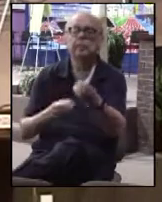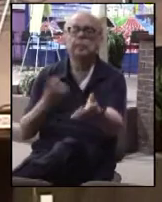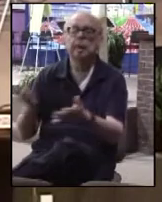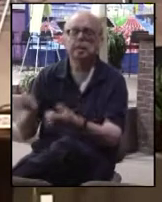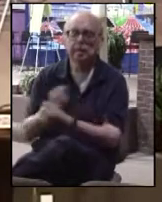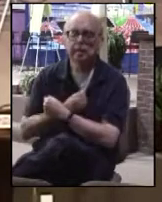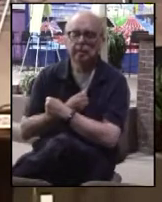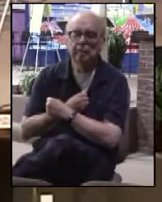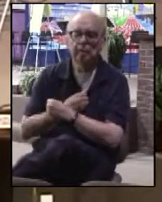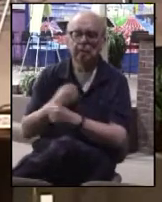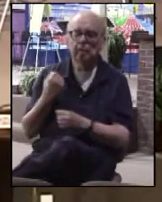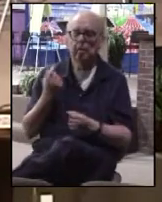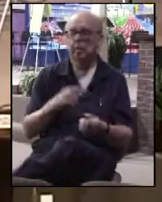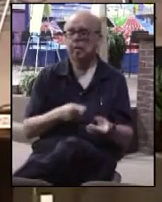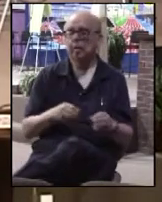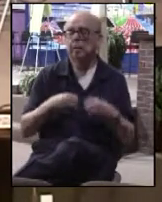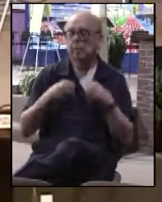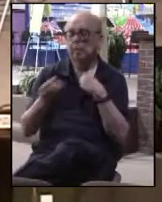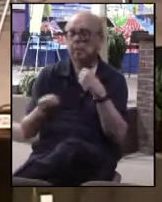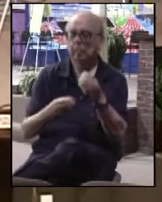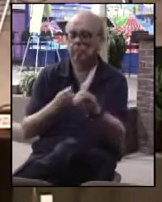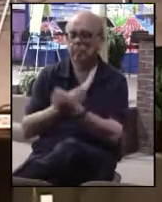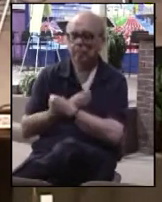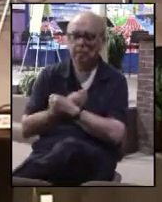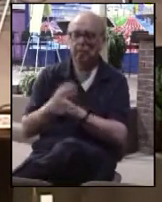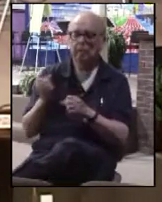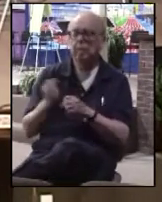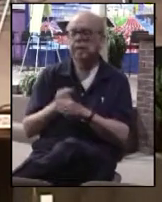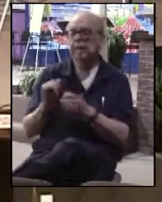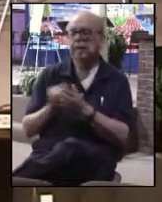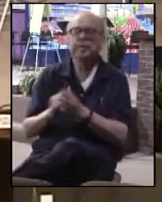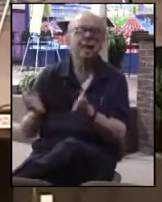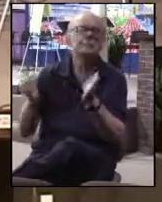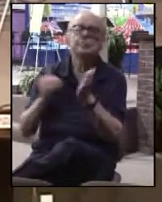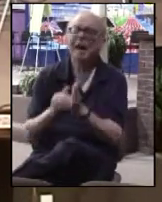and when you give it away you get it in return